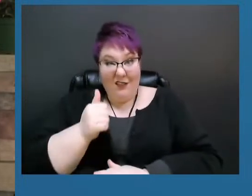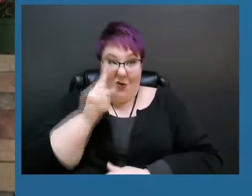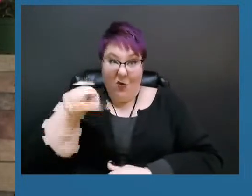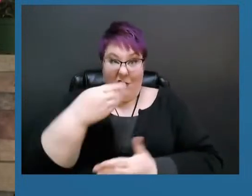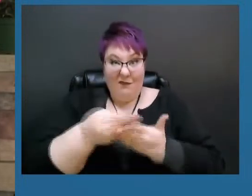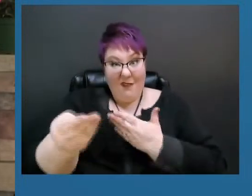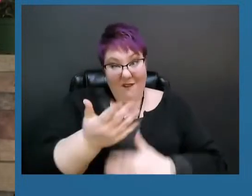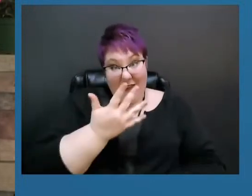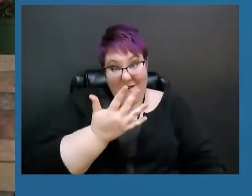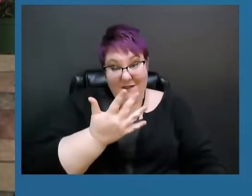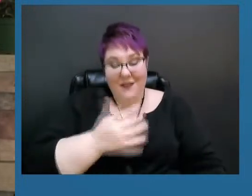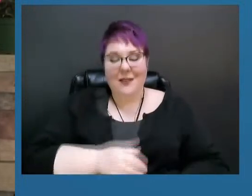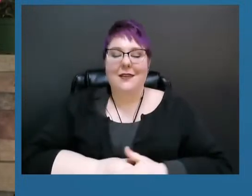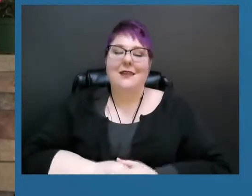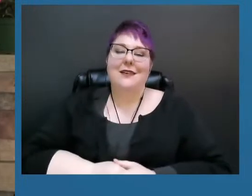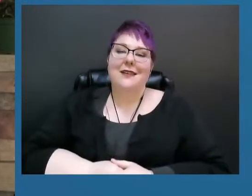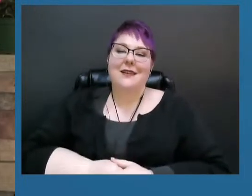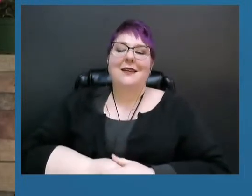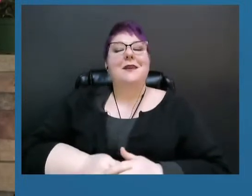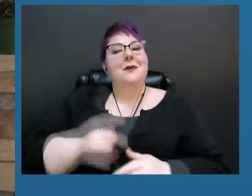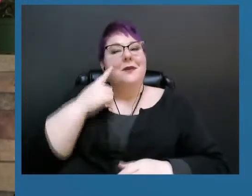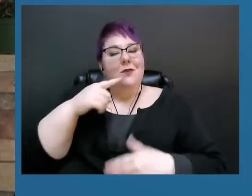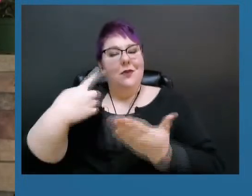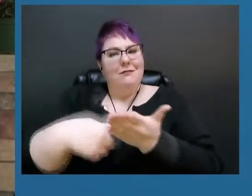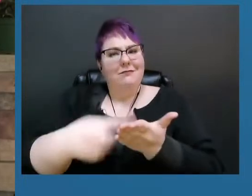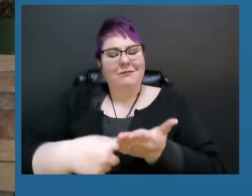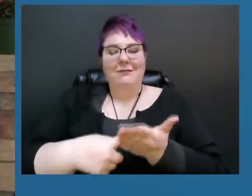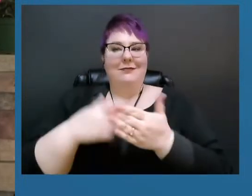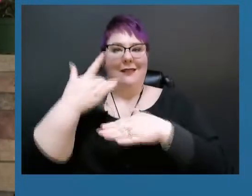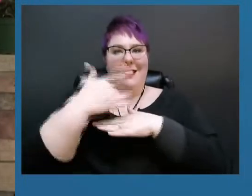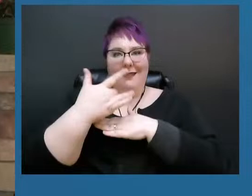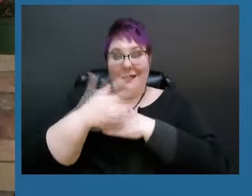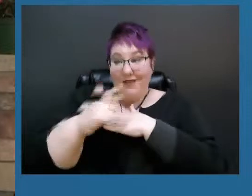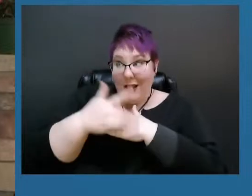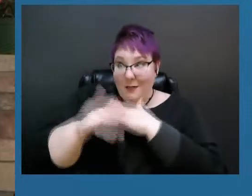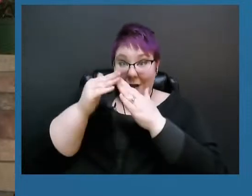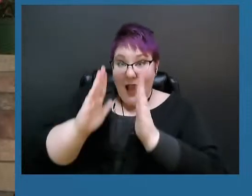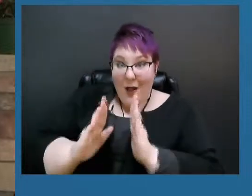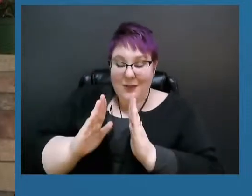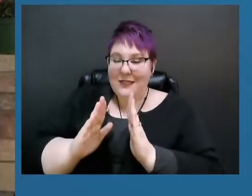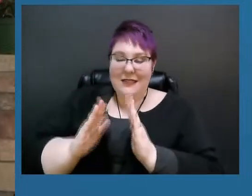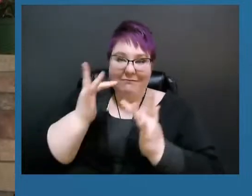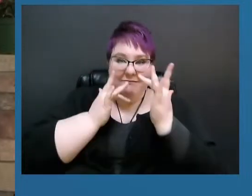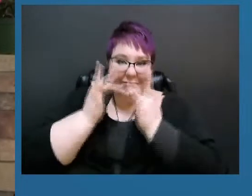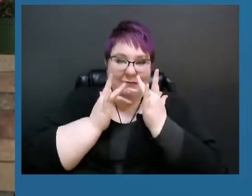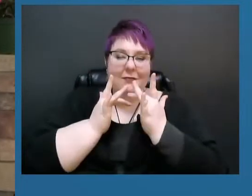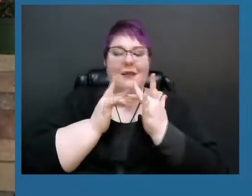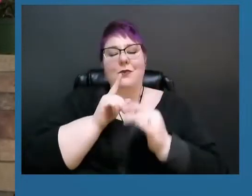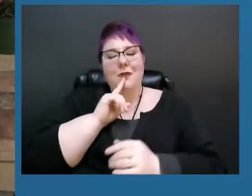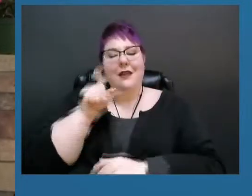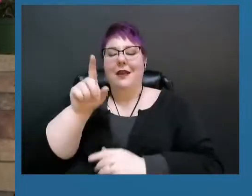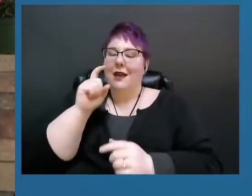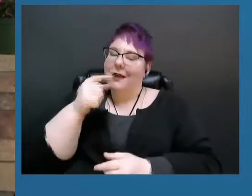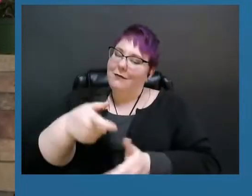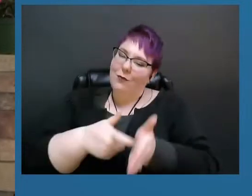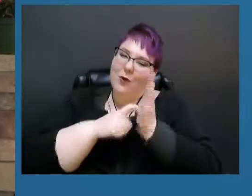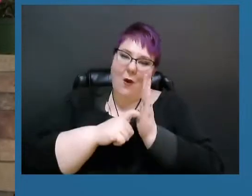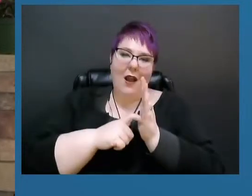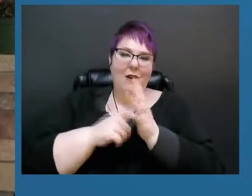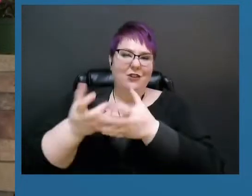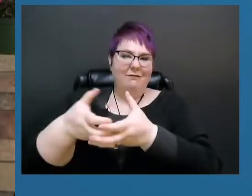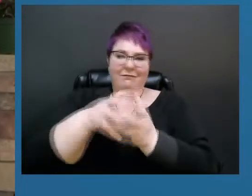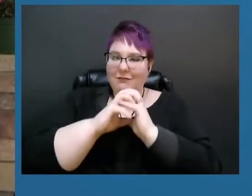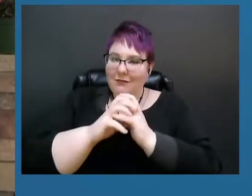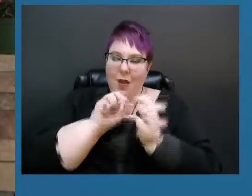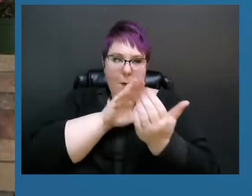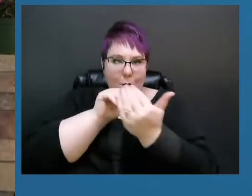in short, addressing the lack of opportunity in our housing market requires a multifaceted approach. It requires smart policies like the